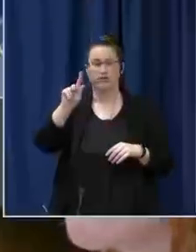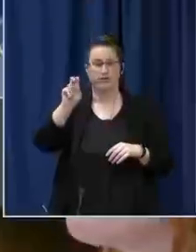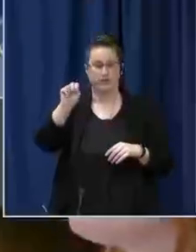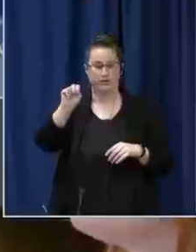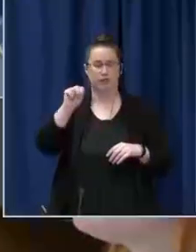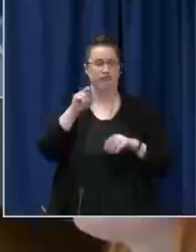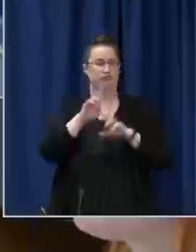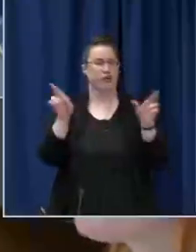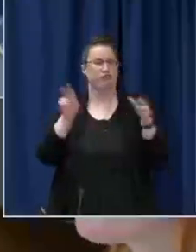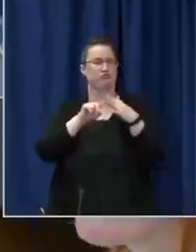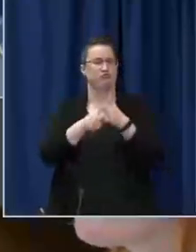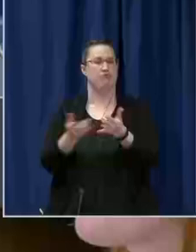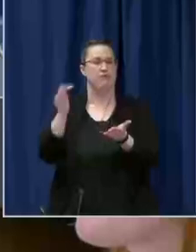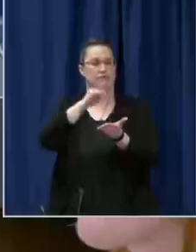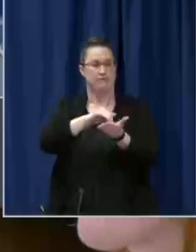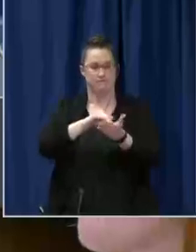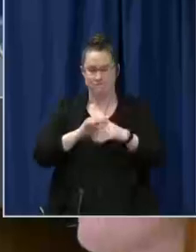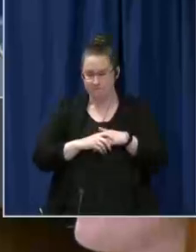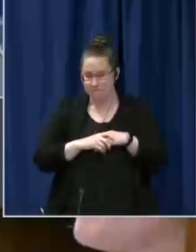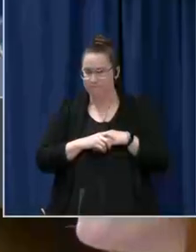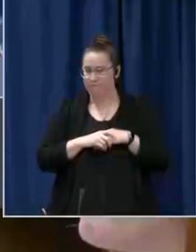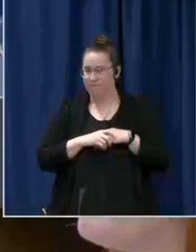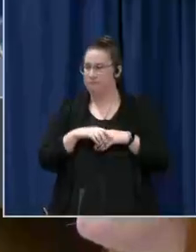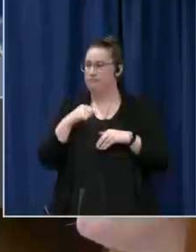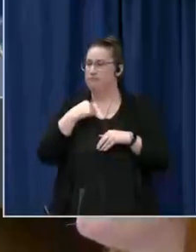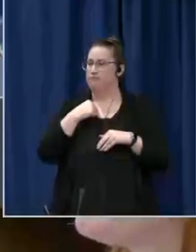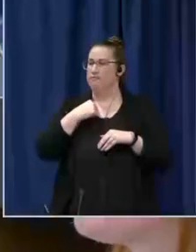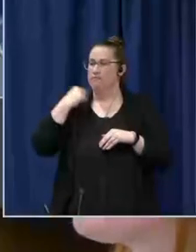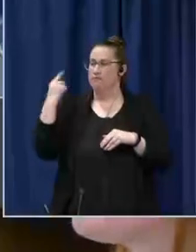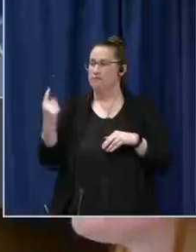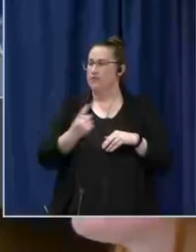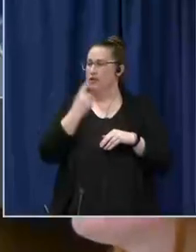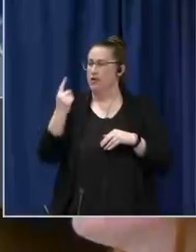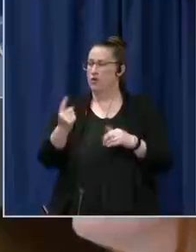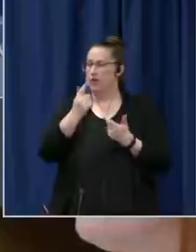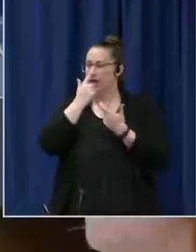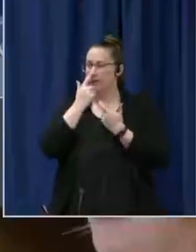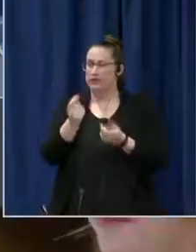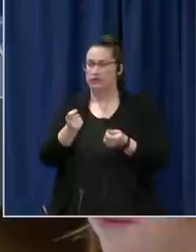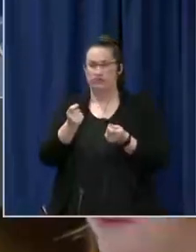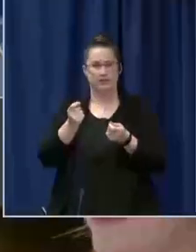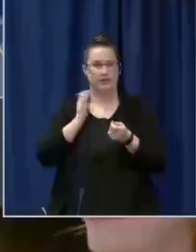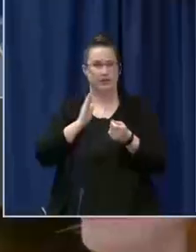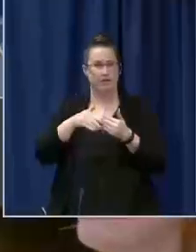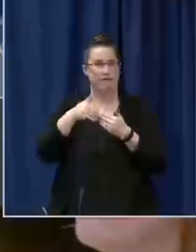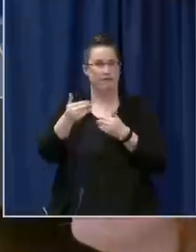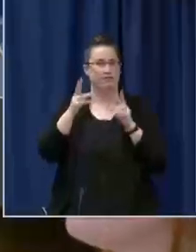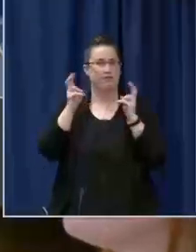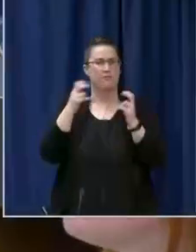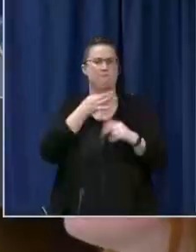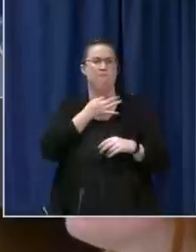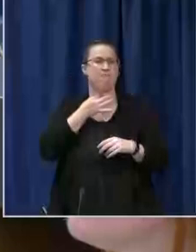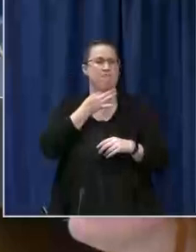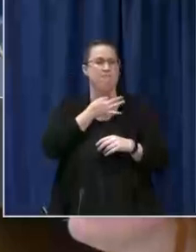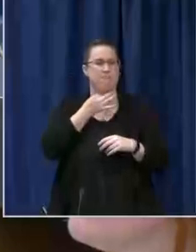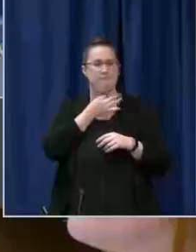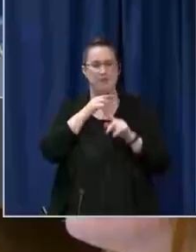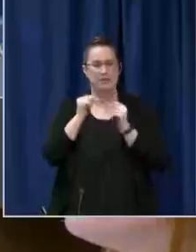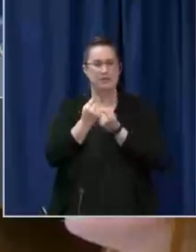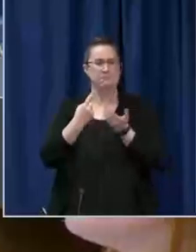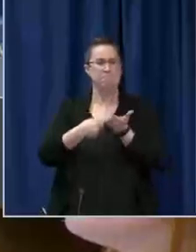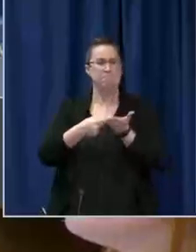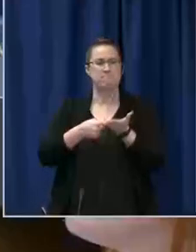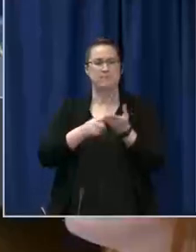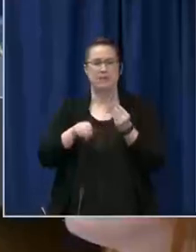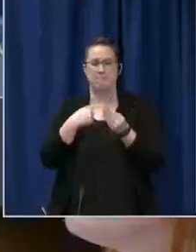and I've always been extremely interested in our next topic, so I'm really interested to hear from the team